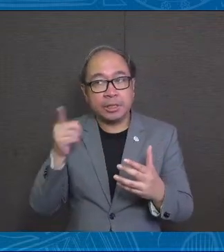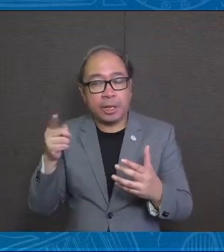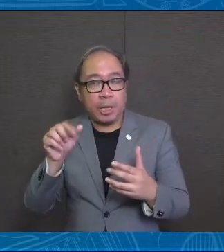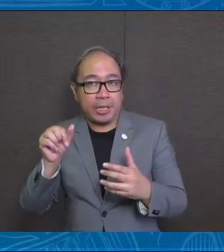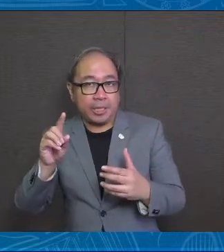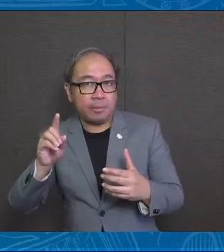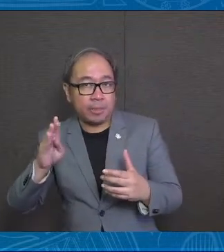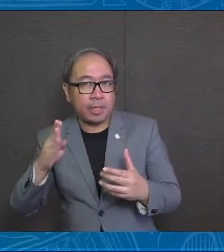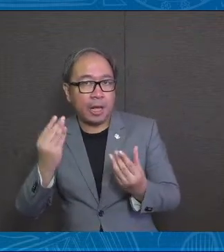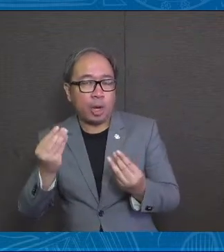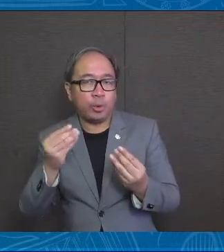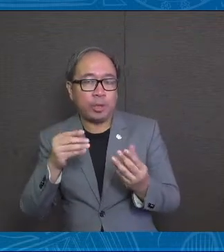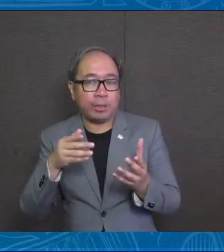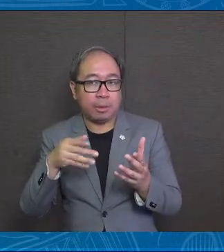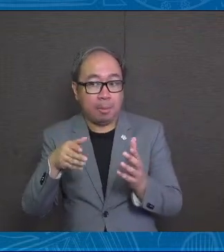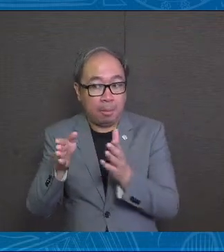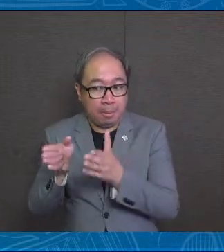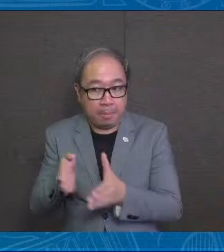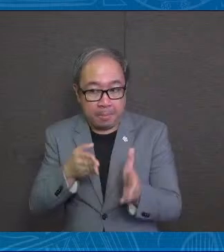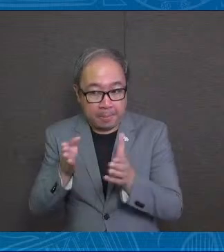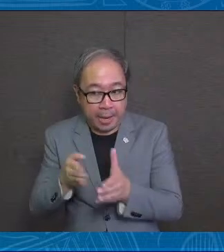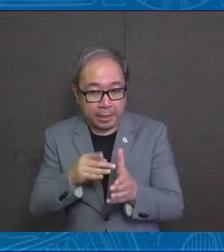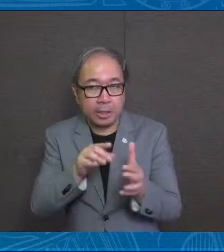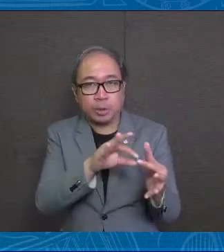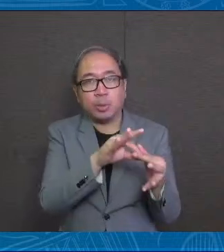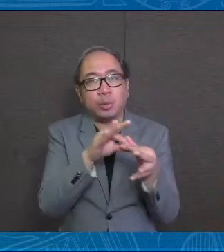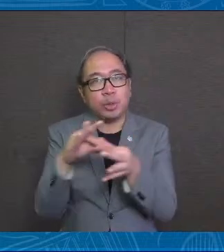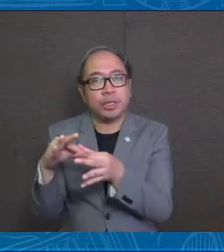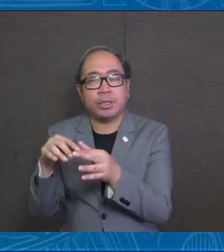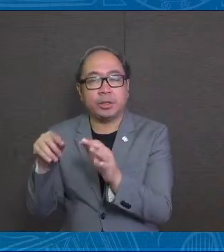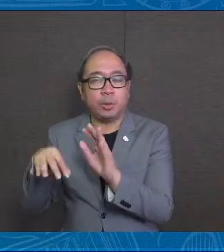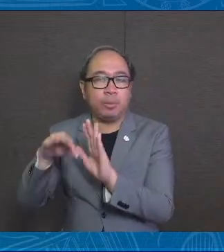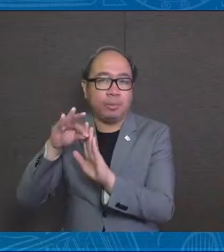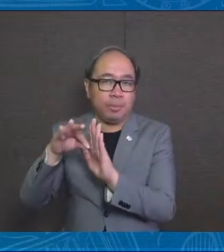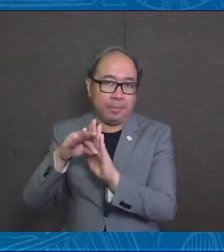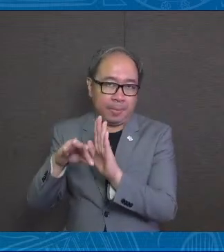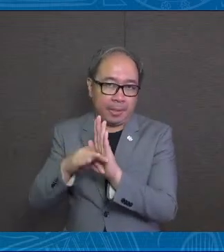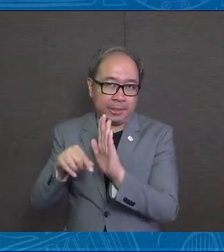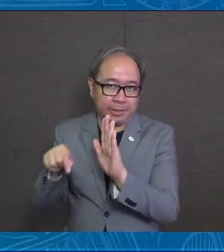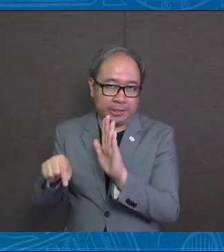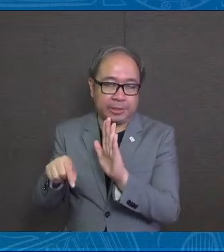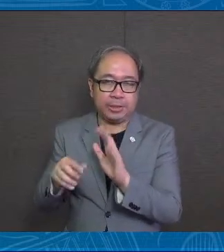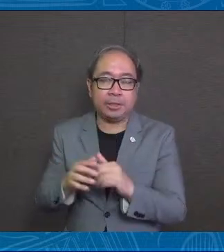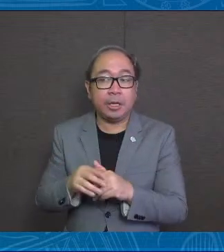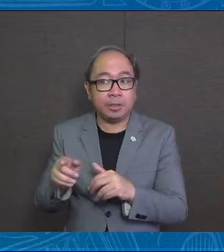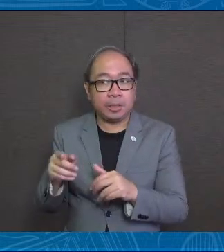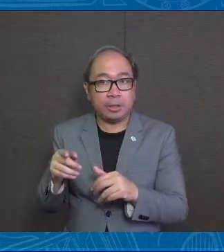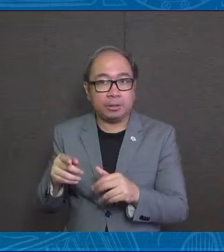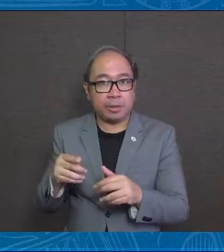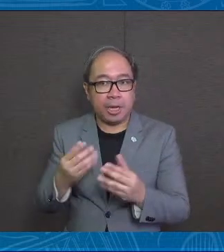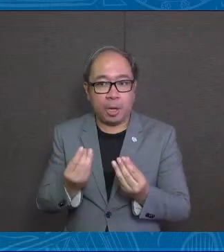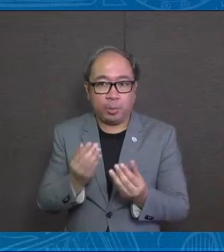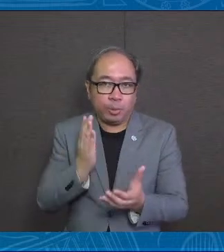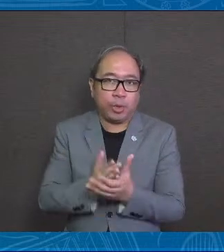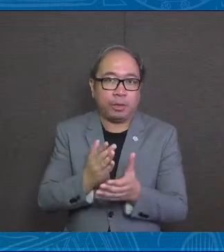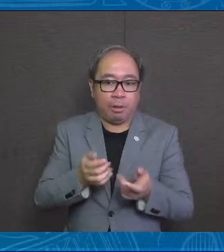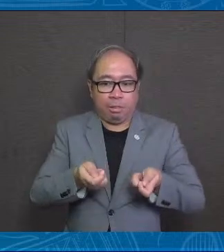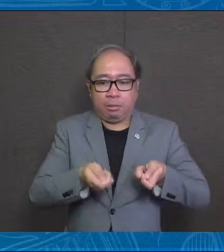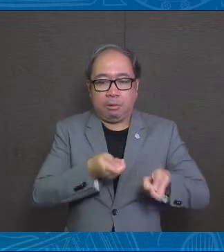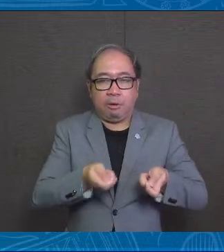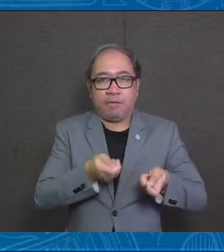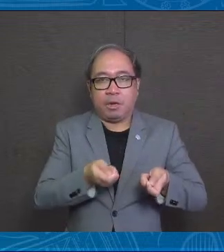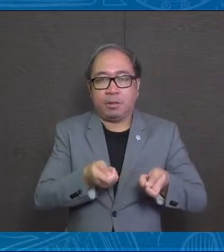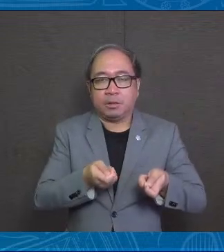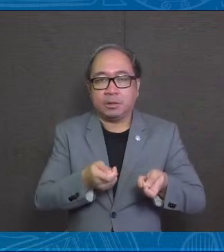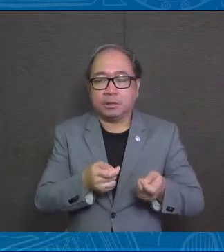lending. In World Bank, it's called development policy lending. And these are really governance. So first is, we need